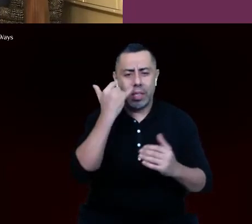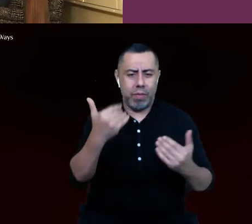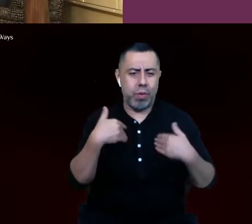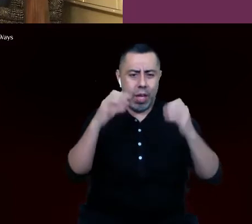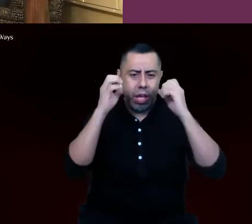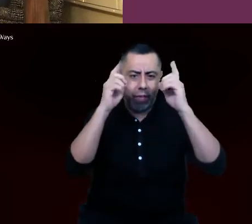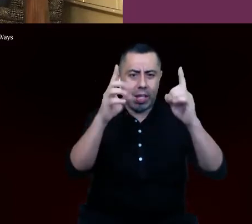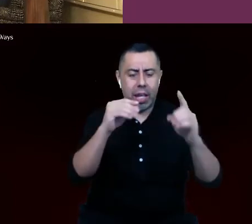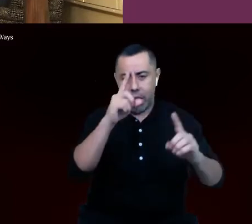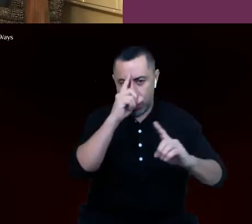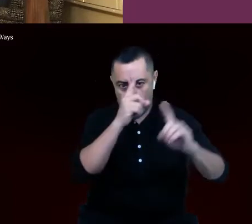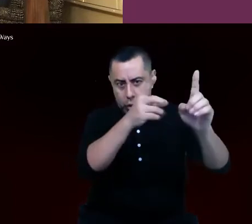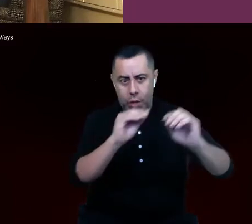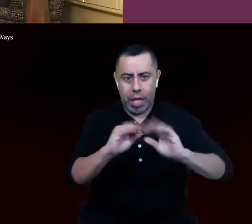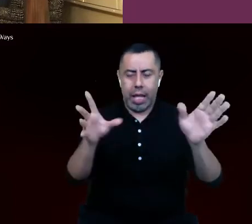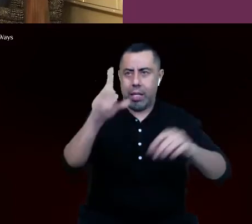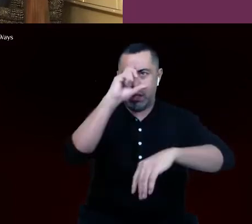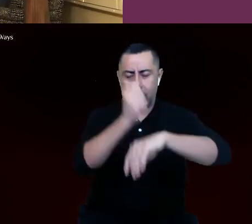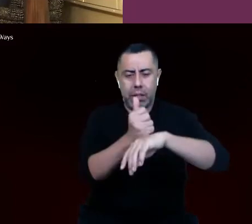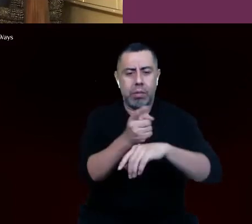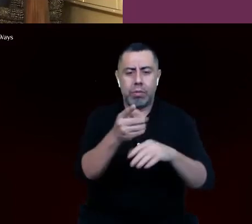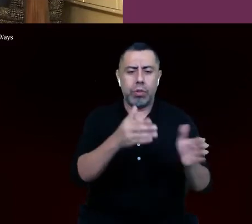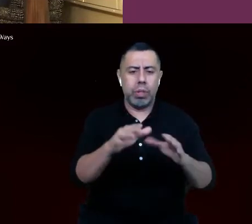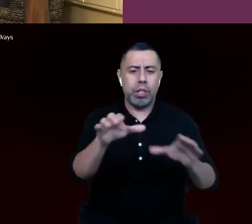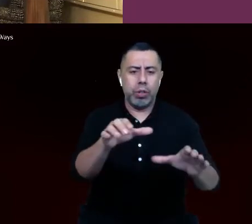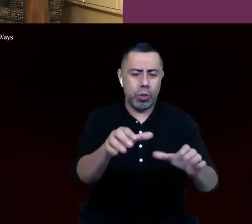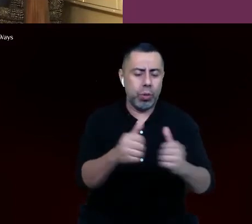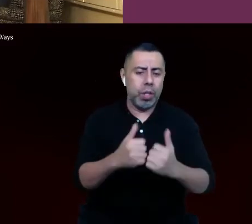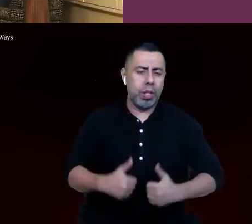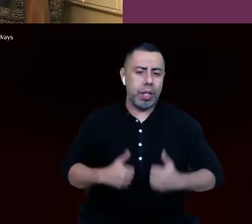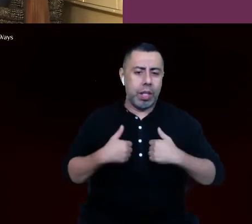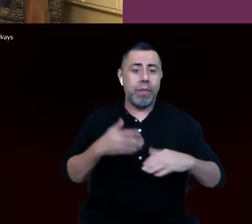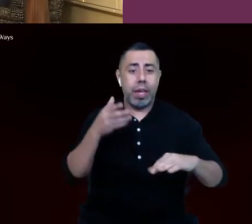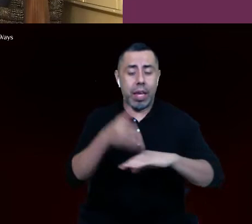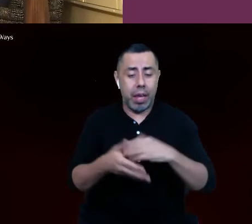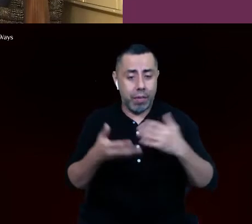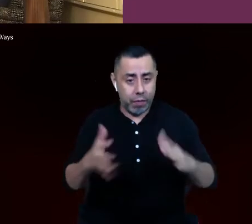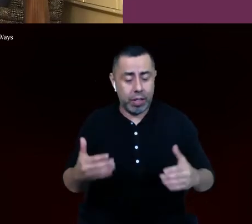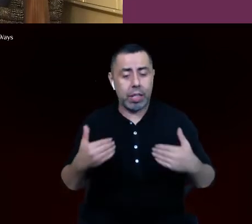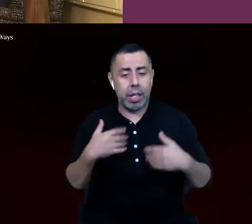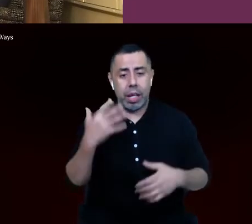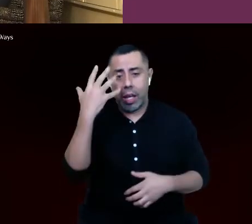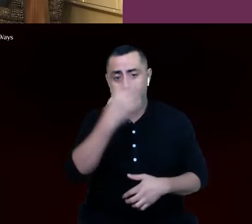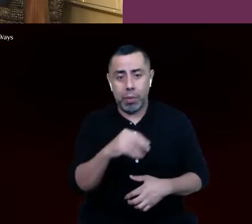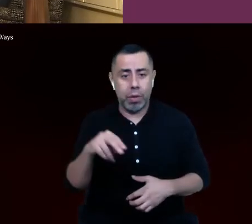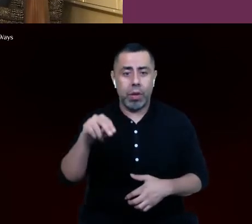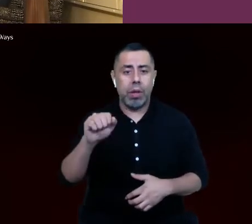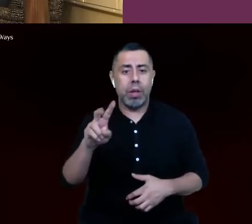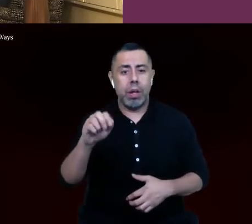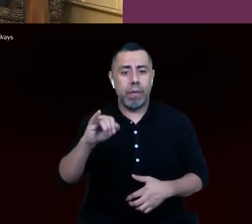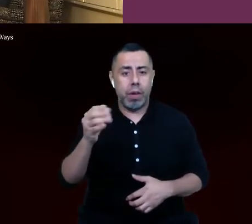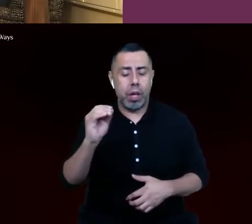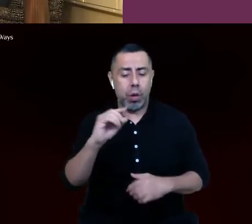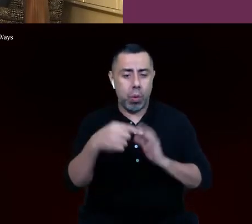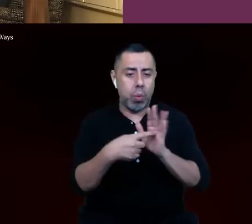goal and clarity of what you want to do with your life. And following that, we have our beautiful Navajo role model, Marley Shabala.